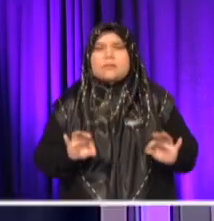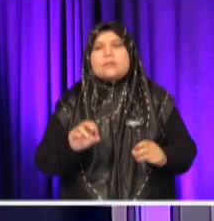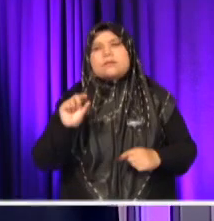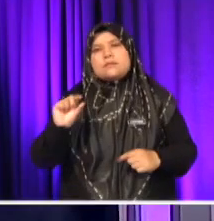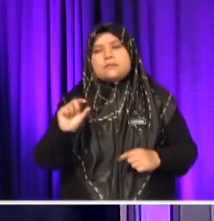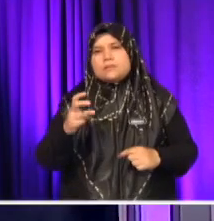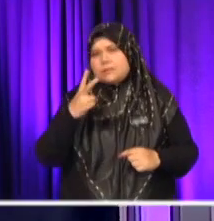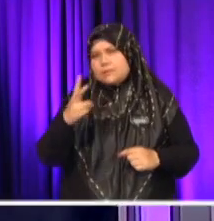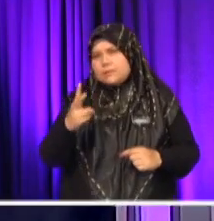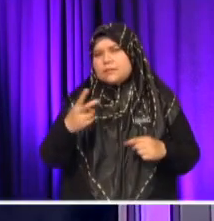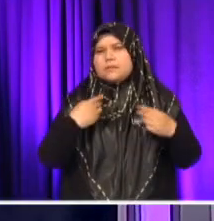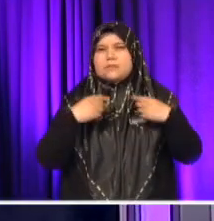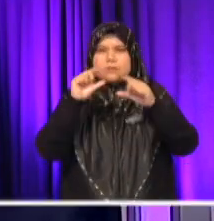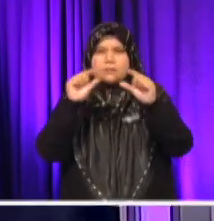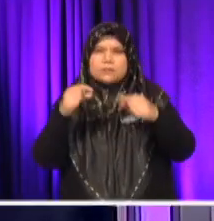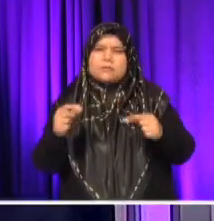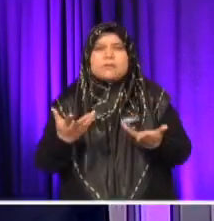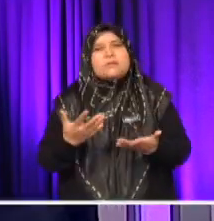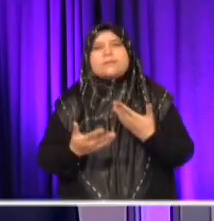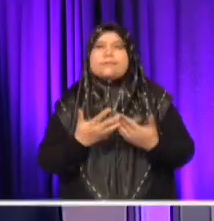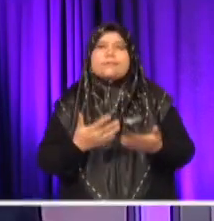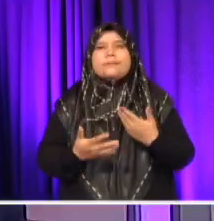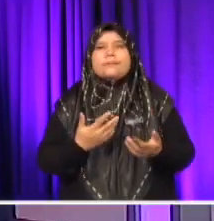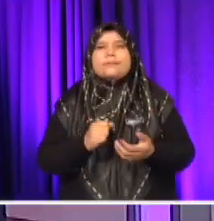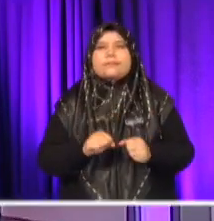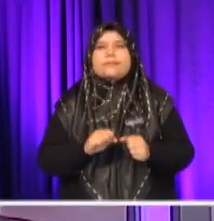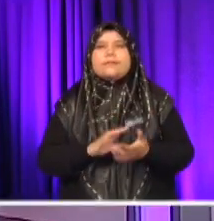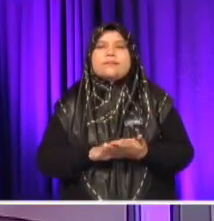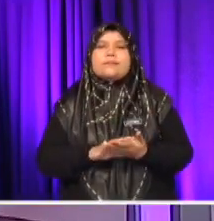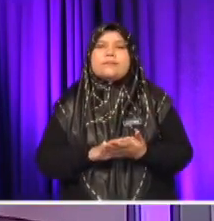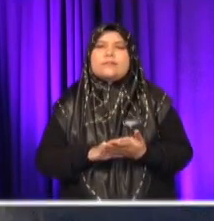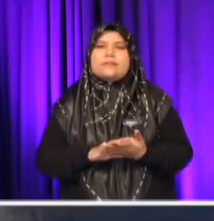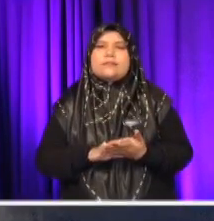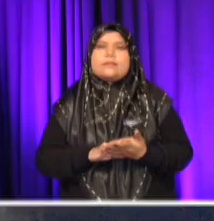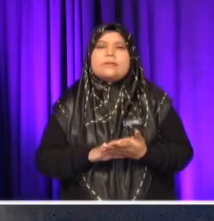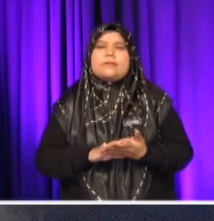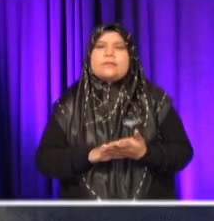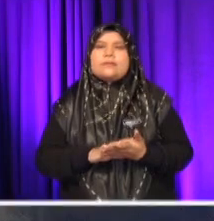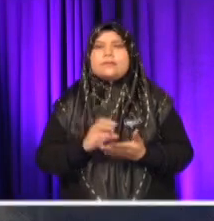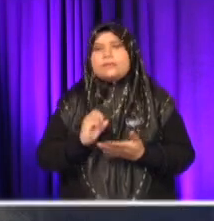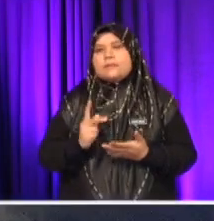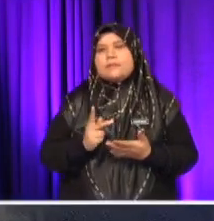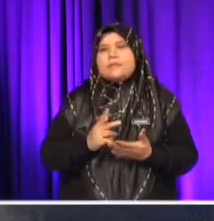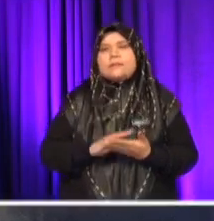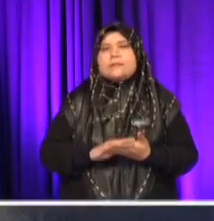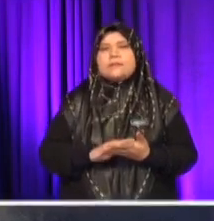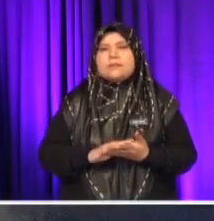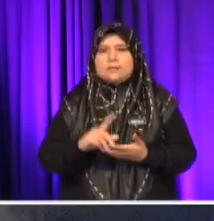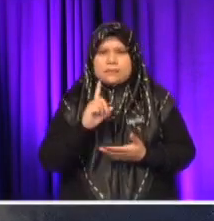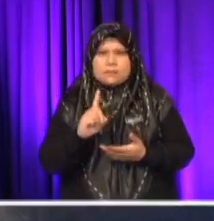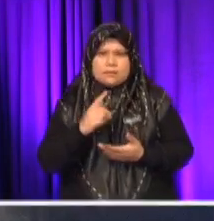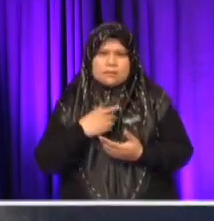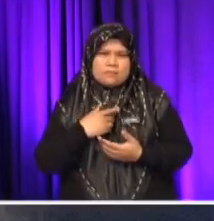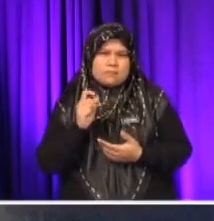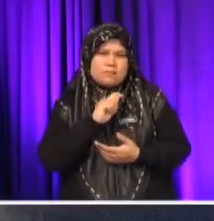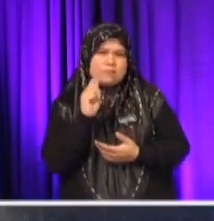split it into 2 paragraphs, that's all right as well. All right. Okay. And yeah, I guess like one concern I had, or one question I